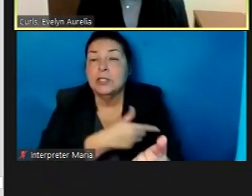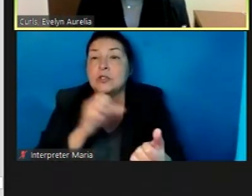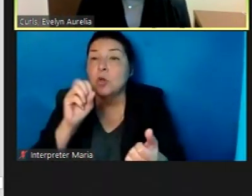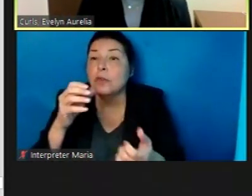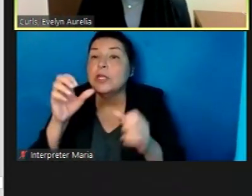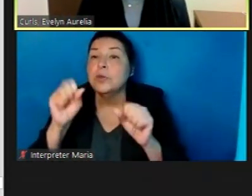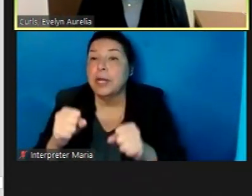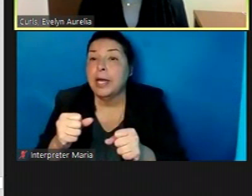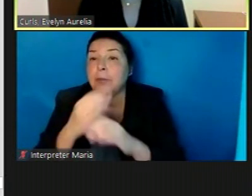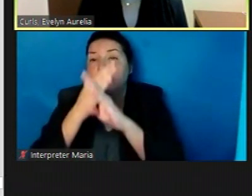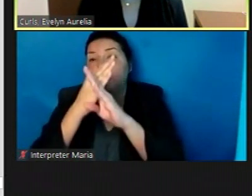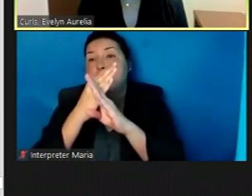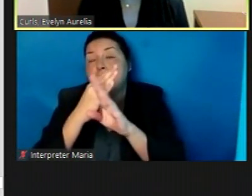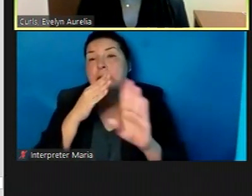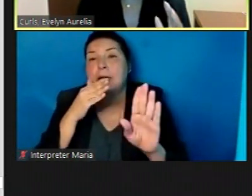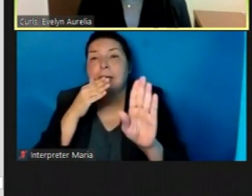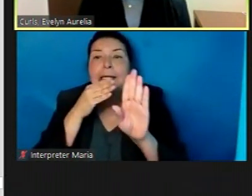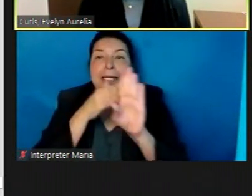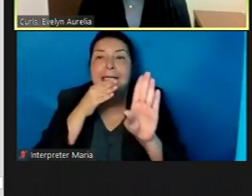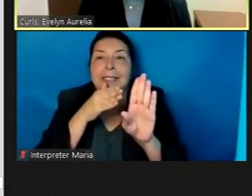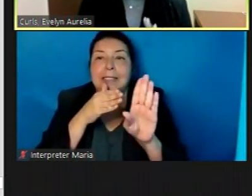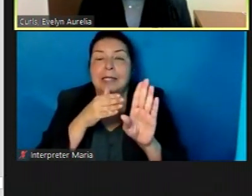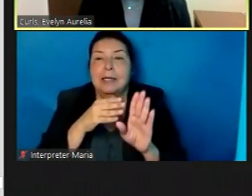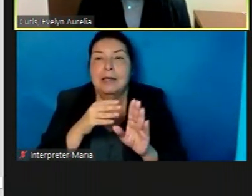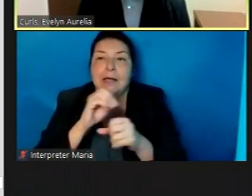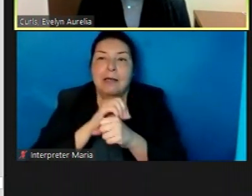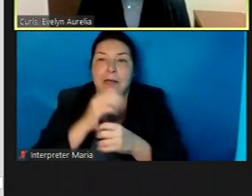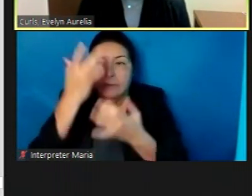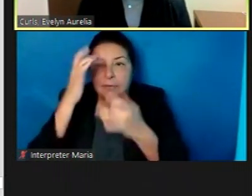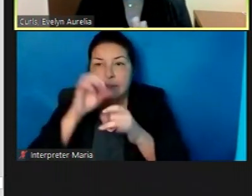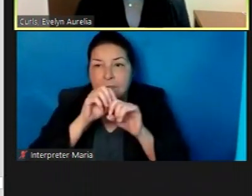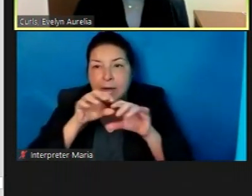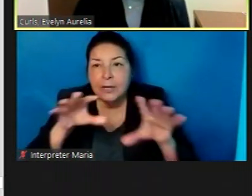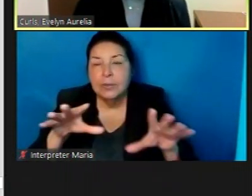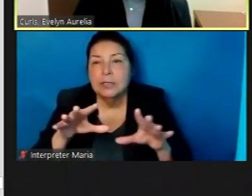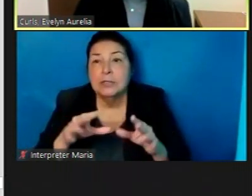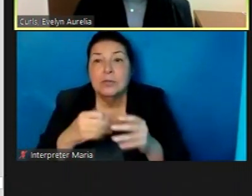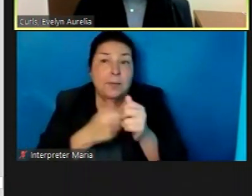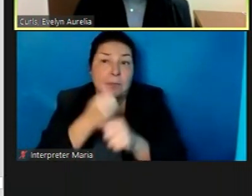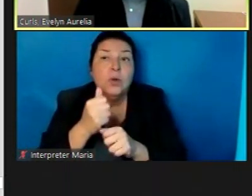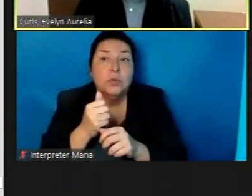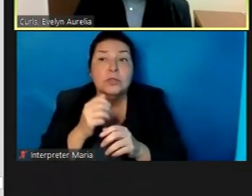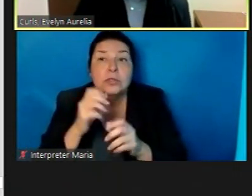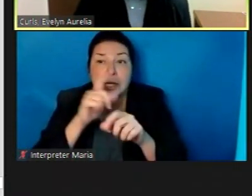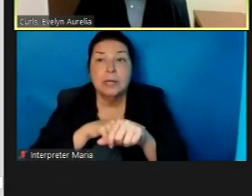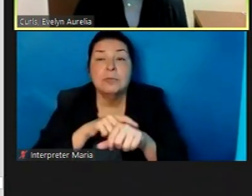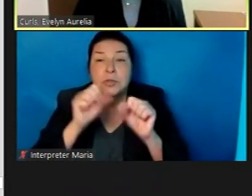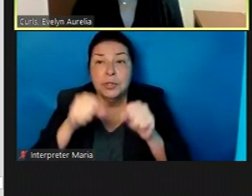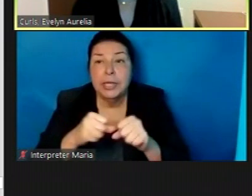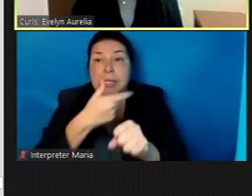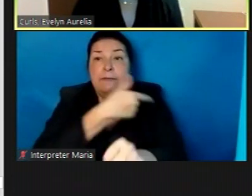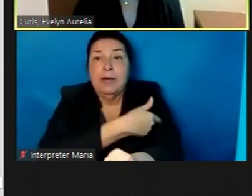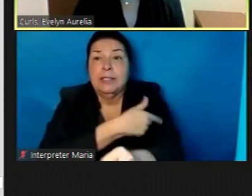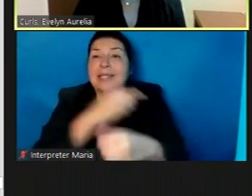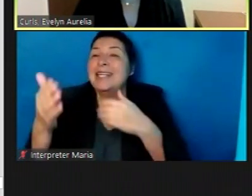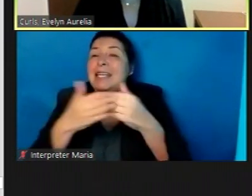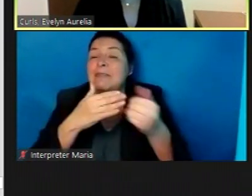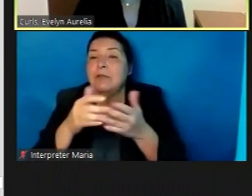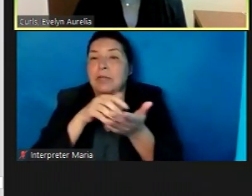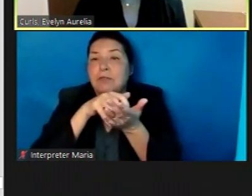protection against the virus. So yes, most cases, you can still get vaccinated even if you have a weak immune system.